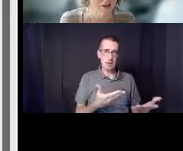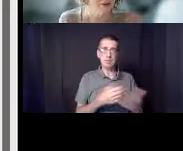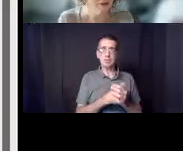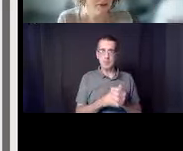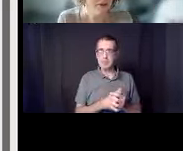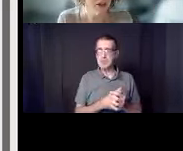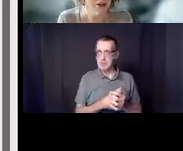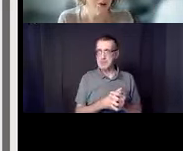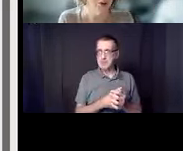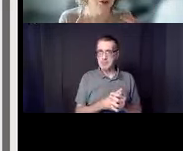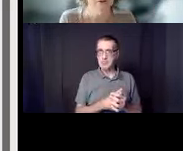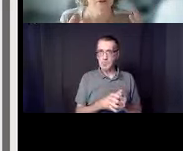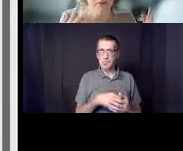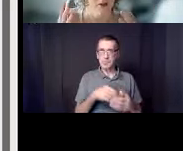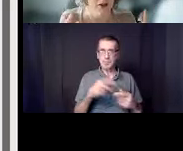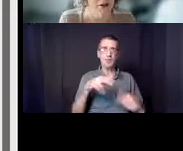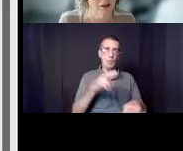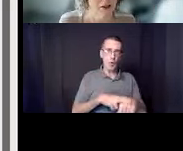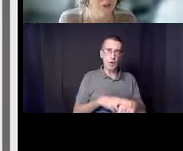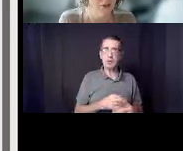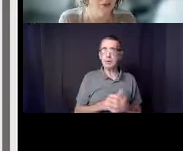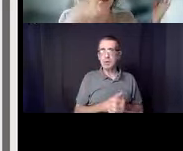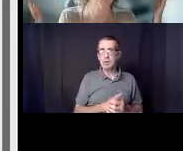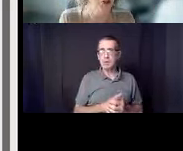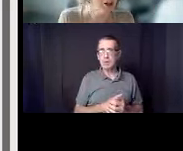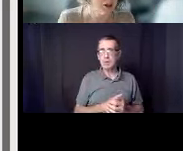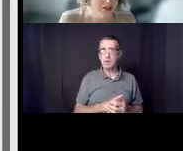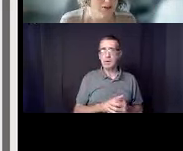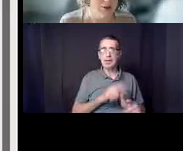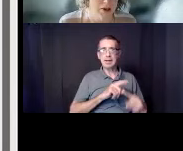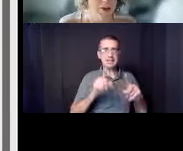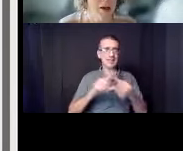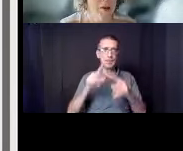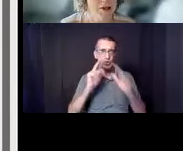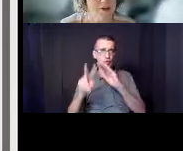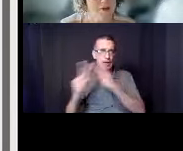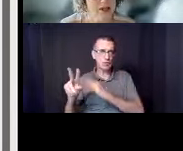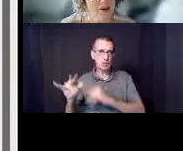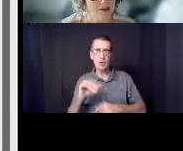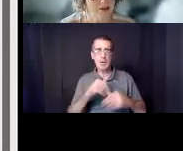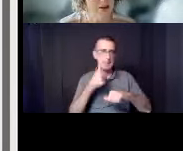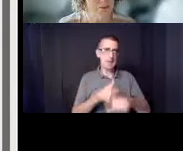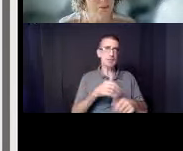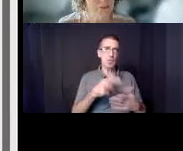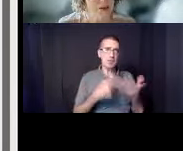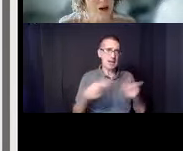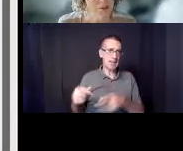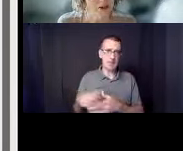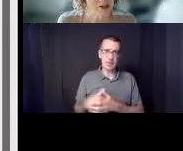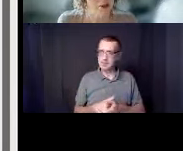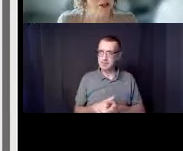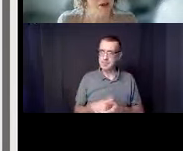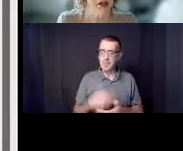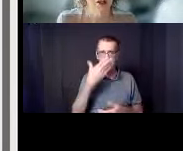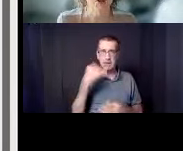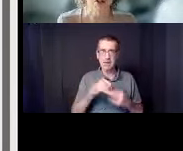different course, give different trajectories set for them based on what's happened to them because of